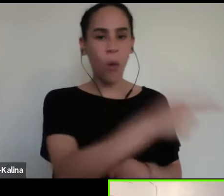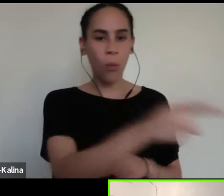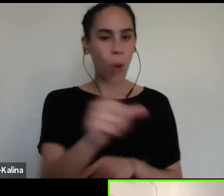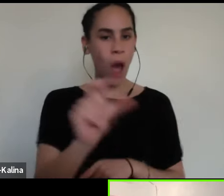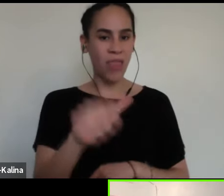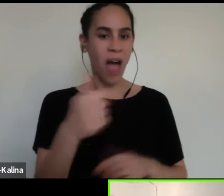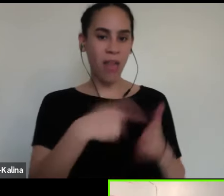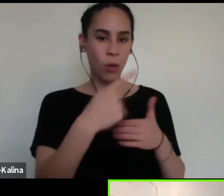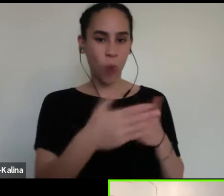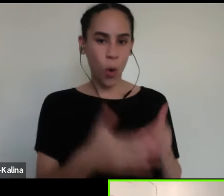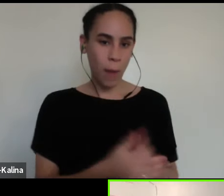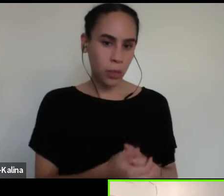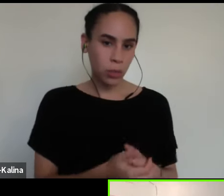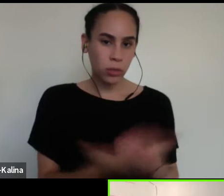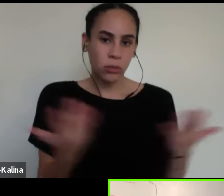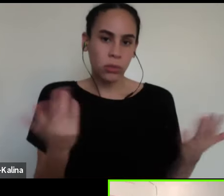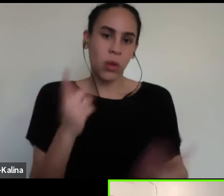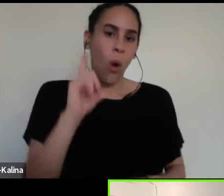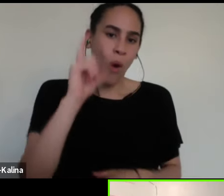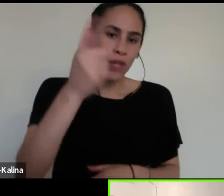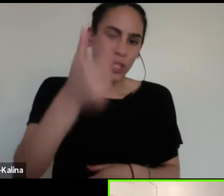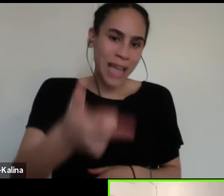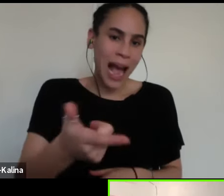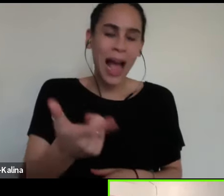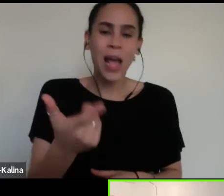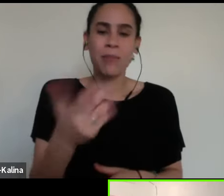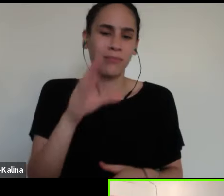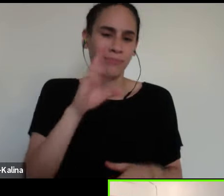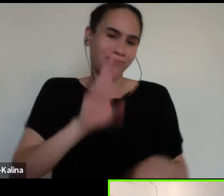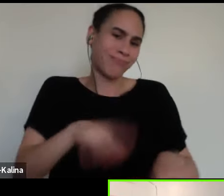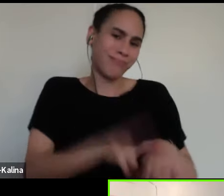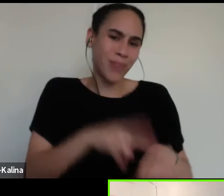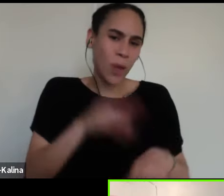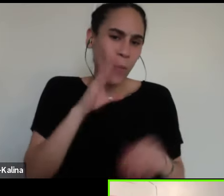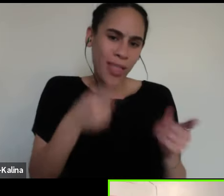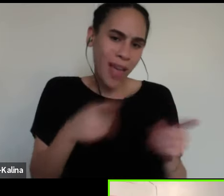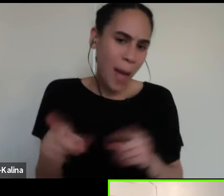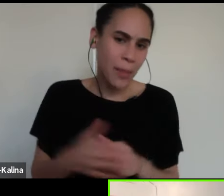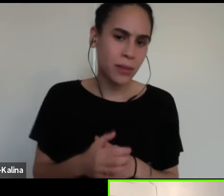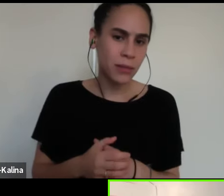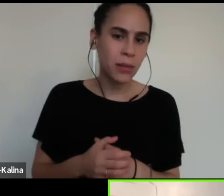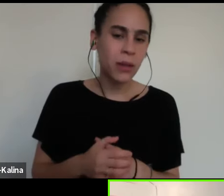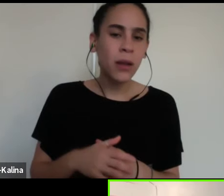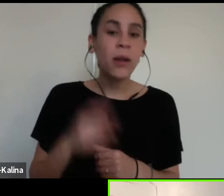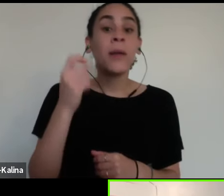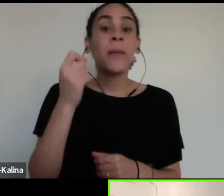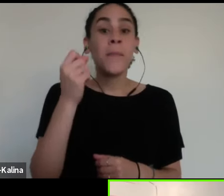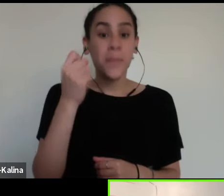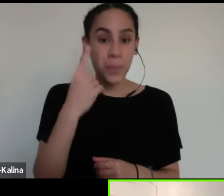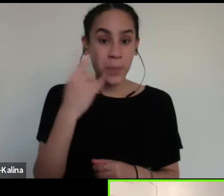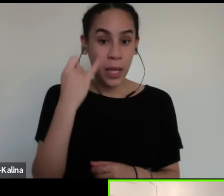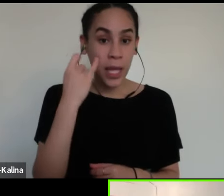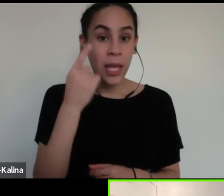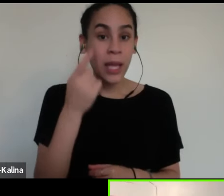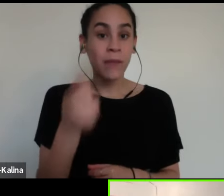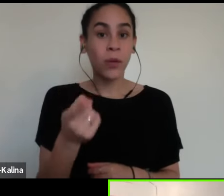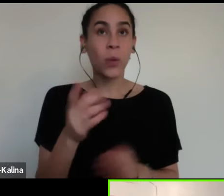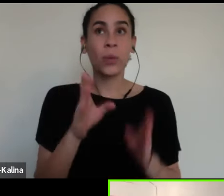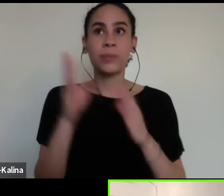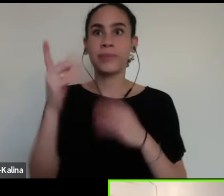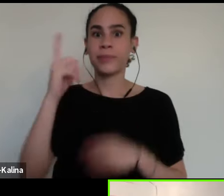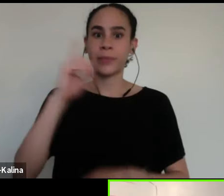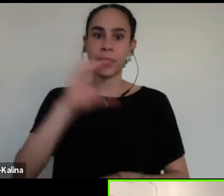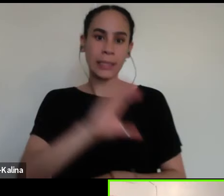pretty, over time, organically, that's going to happen. But if you work in, say,